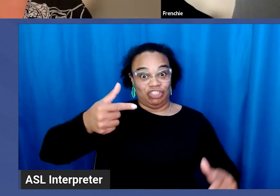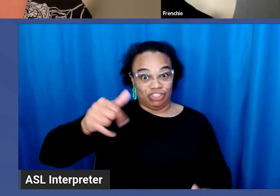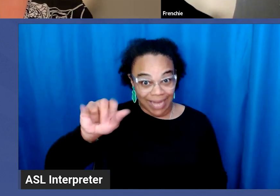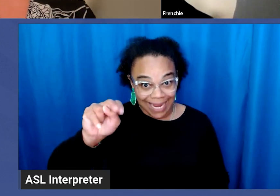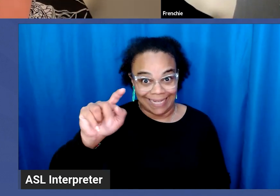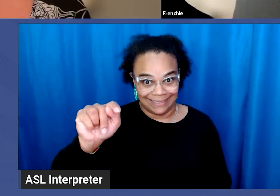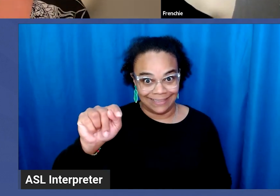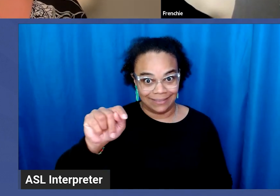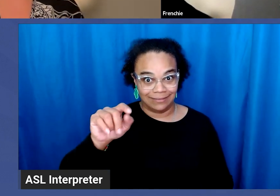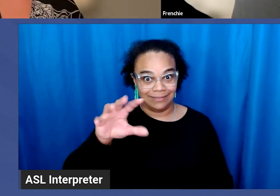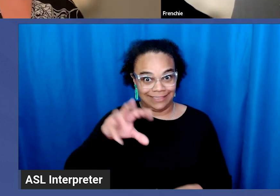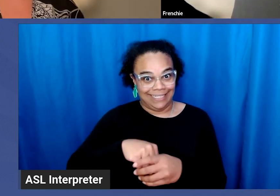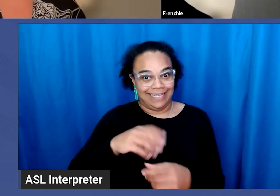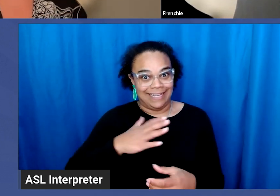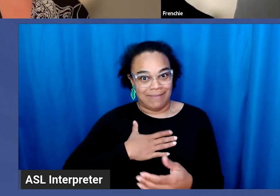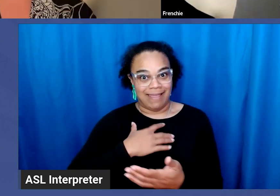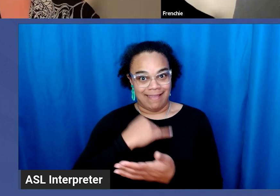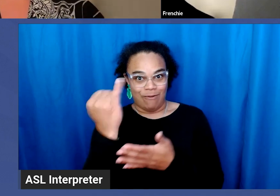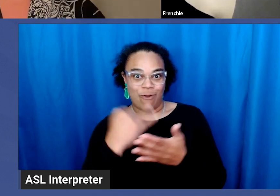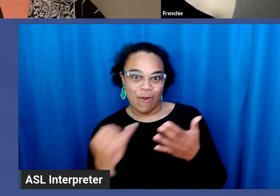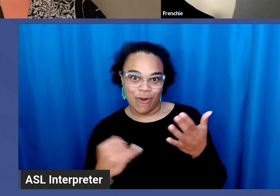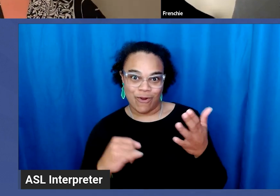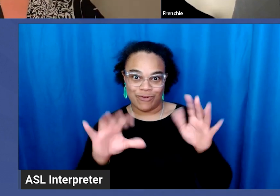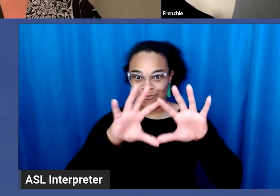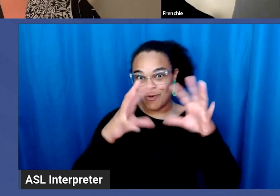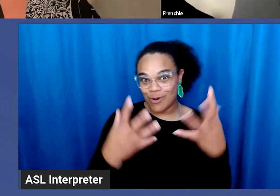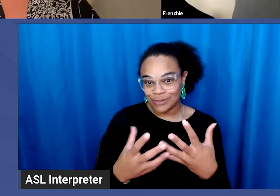world, or